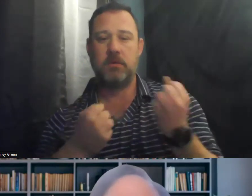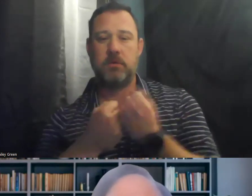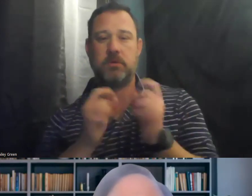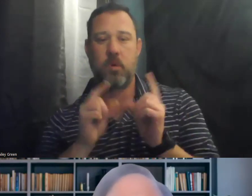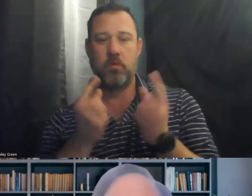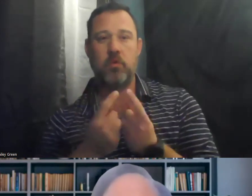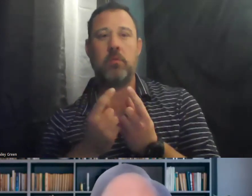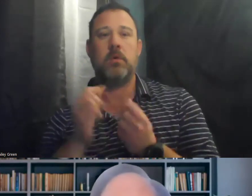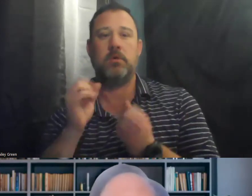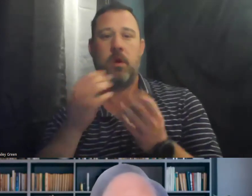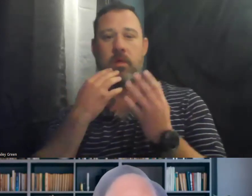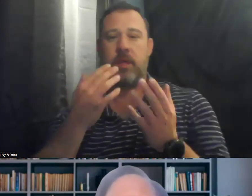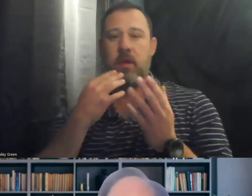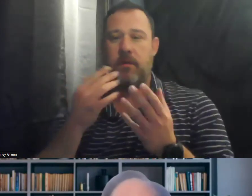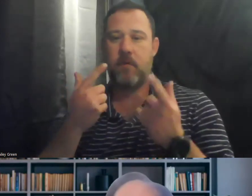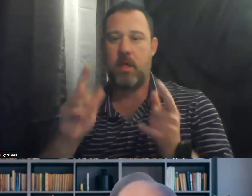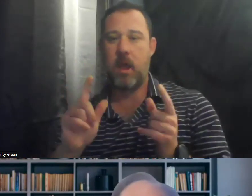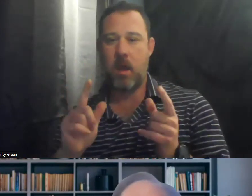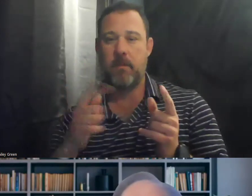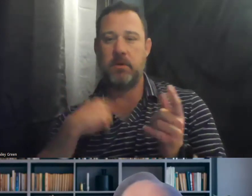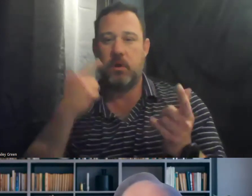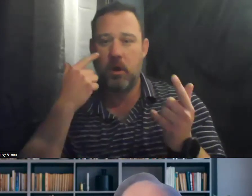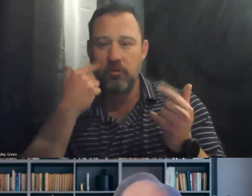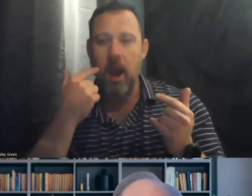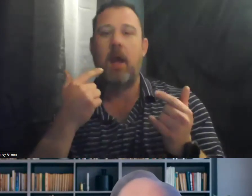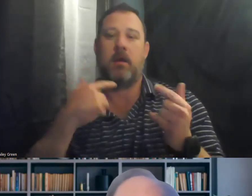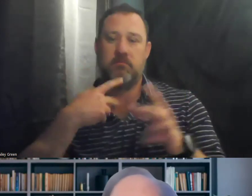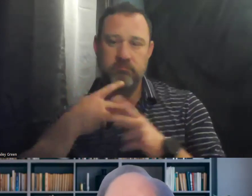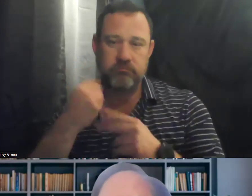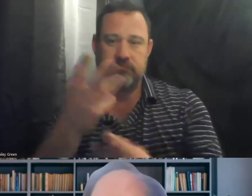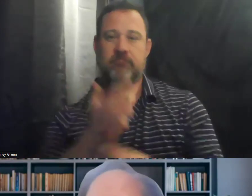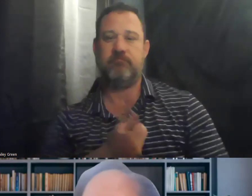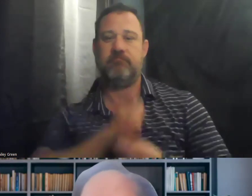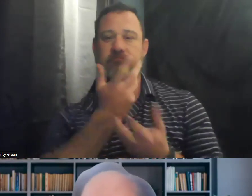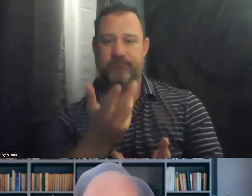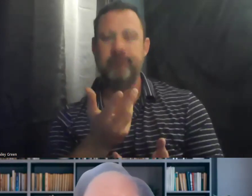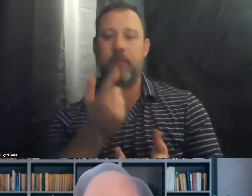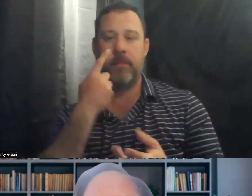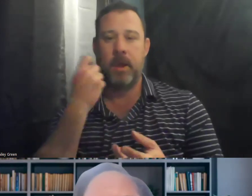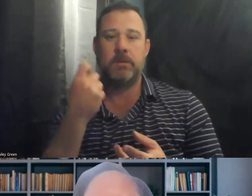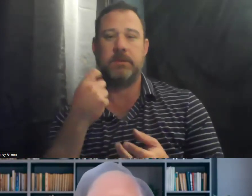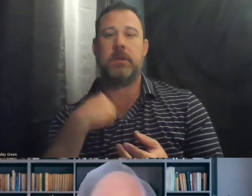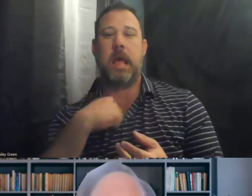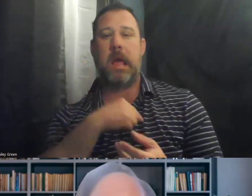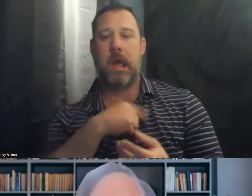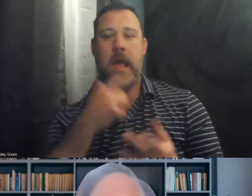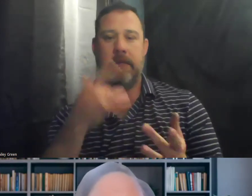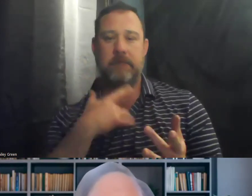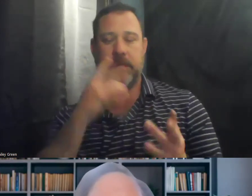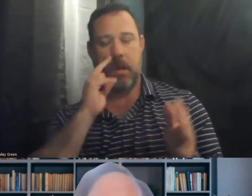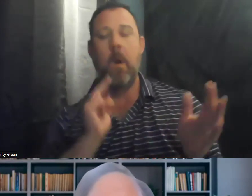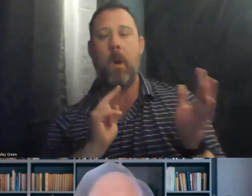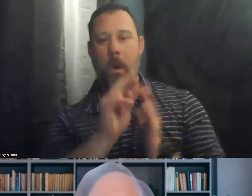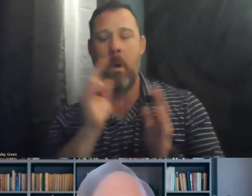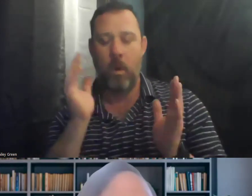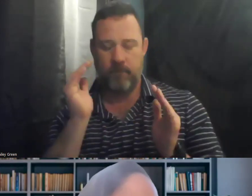So thank you for allowing me to cry and bare my soul with everyone, because I feel hopeful.